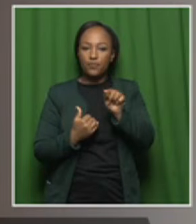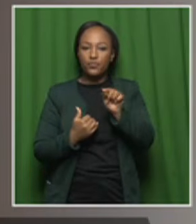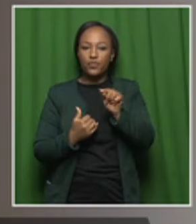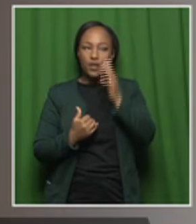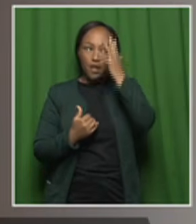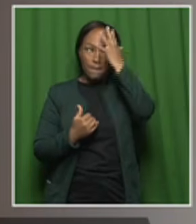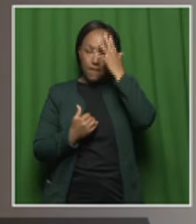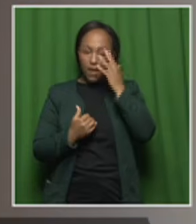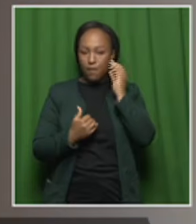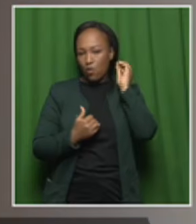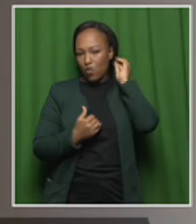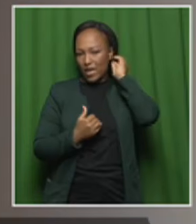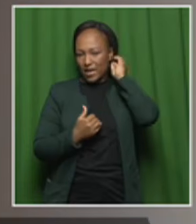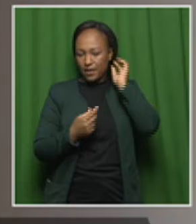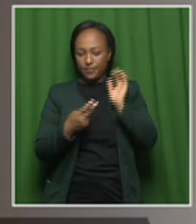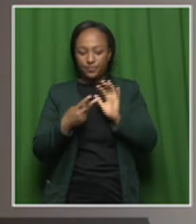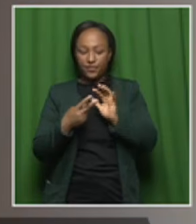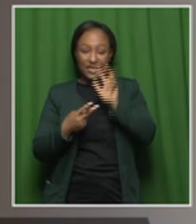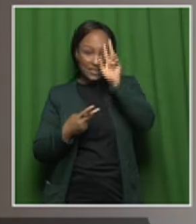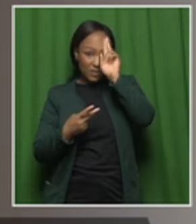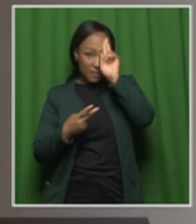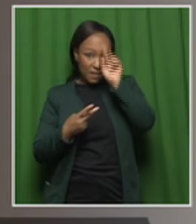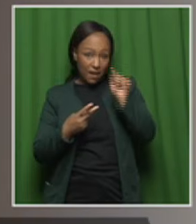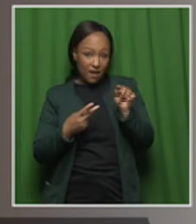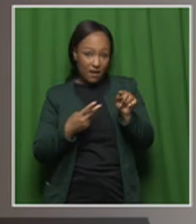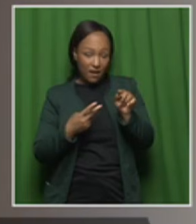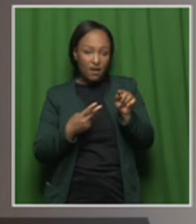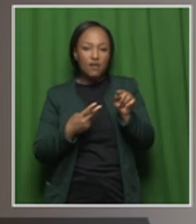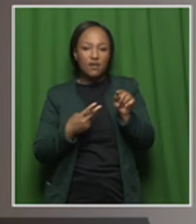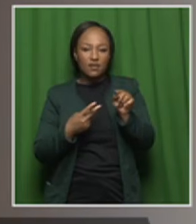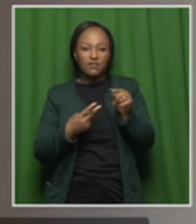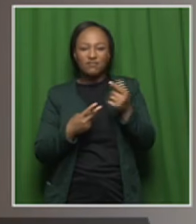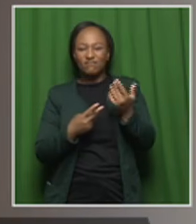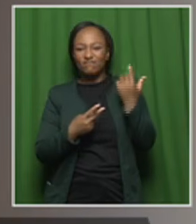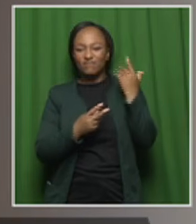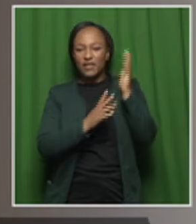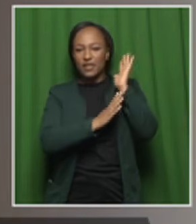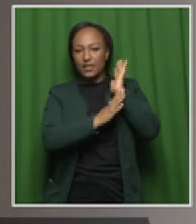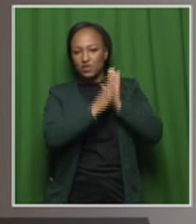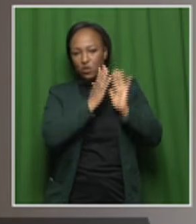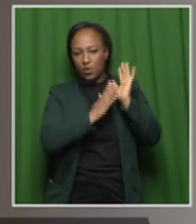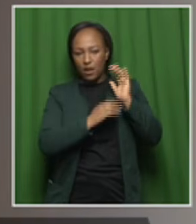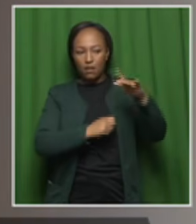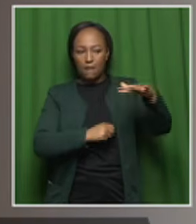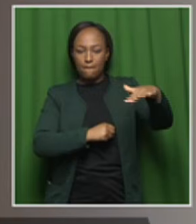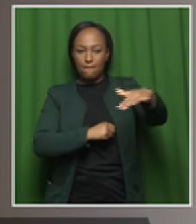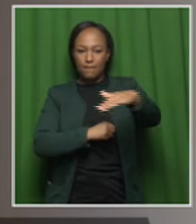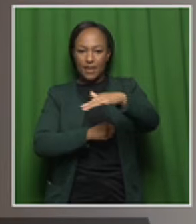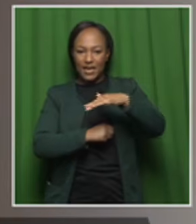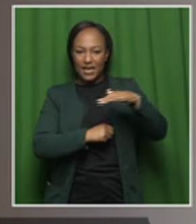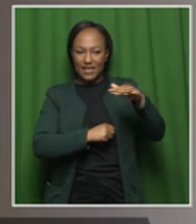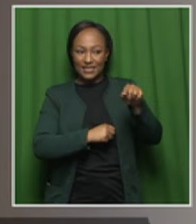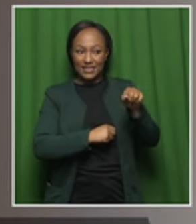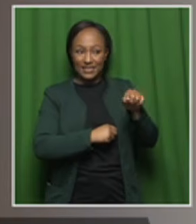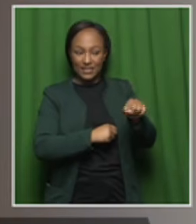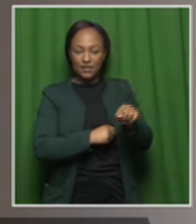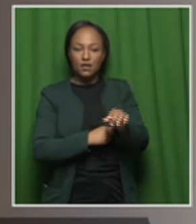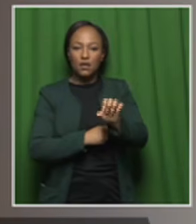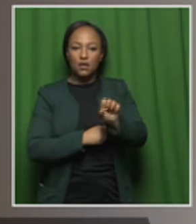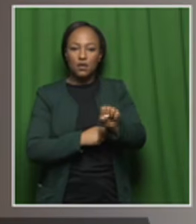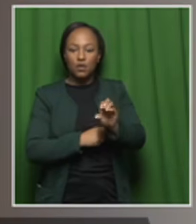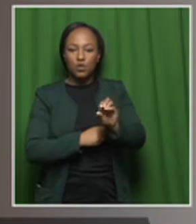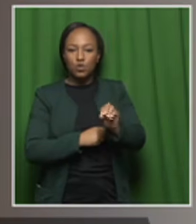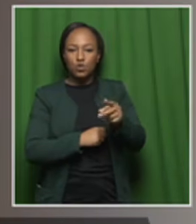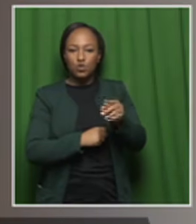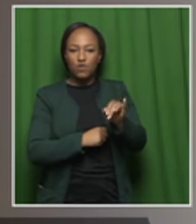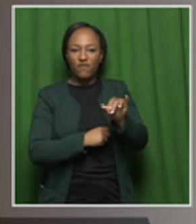memory and remembering of a historical place called Sophiatown. So I'm trying to bring that into LA,